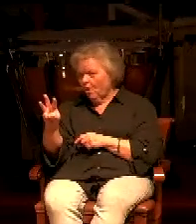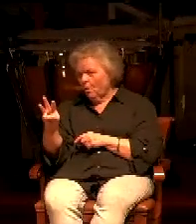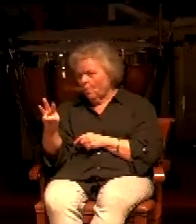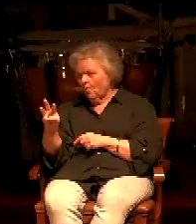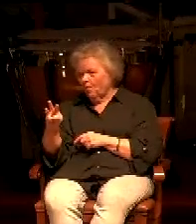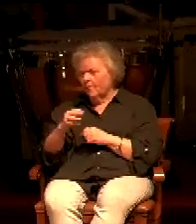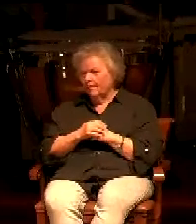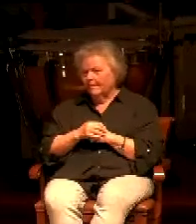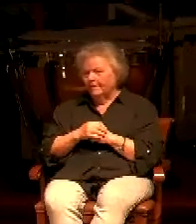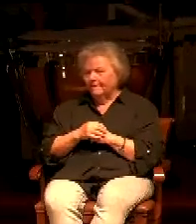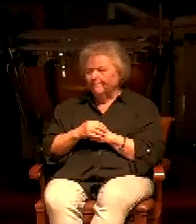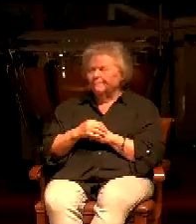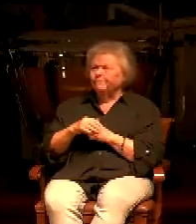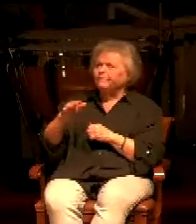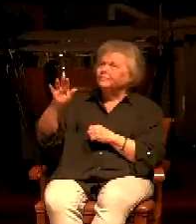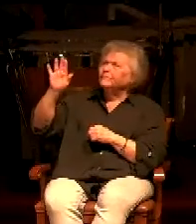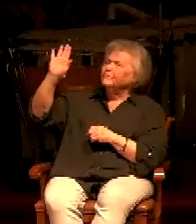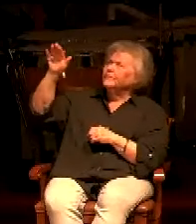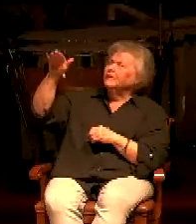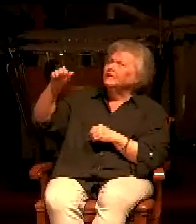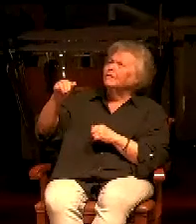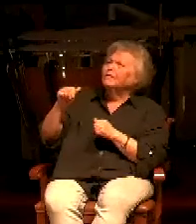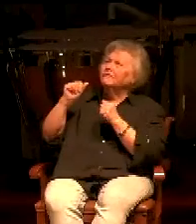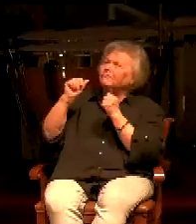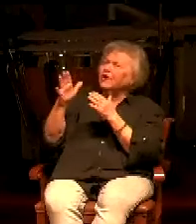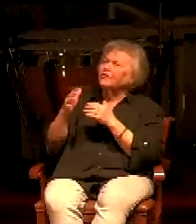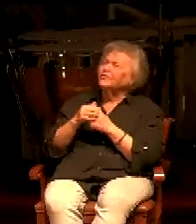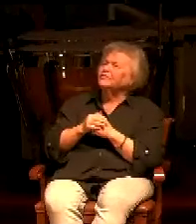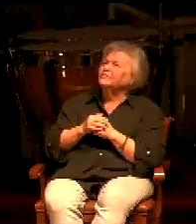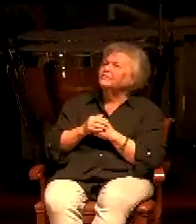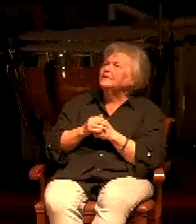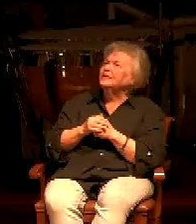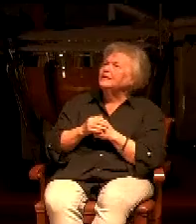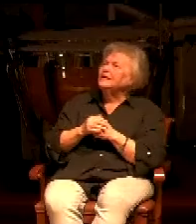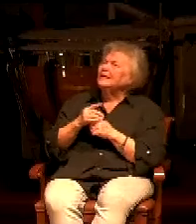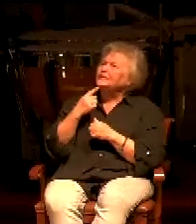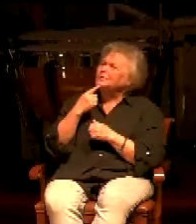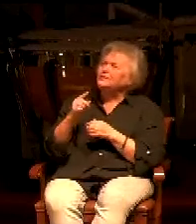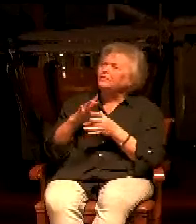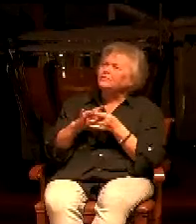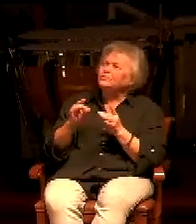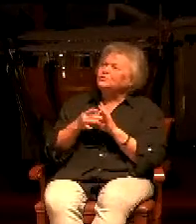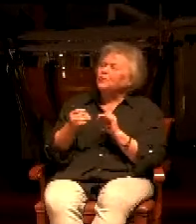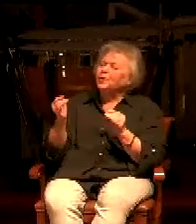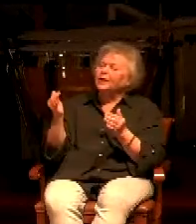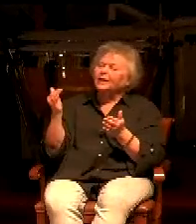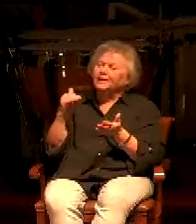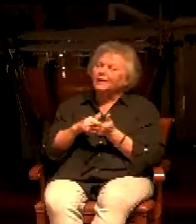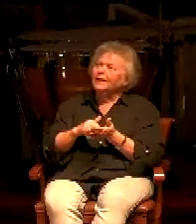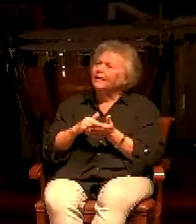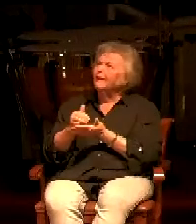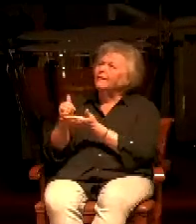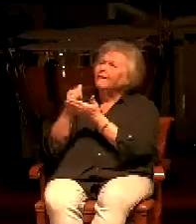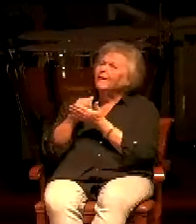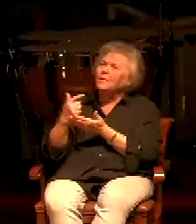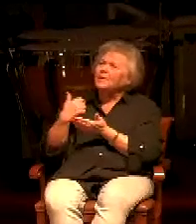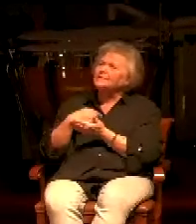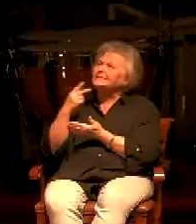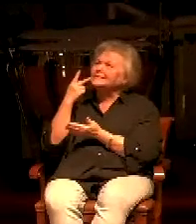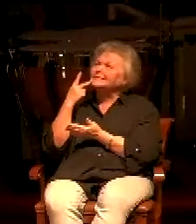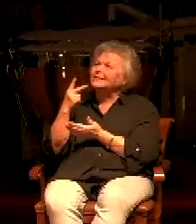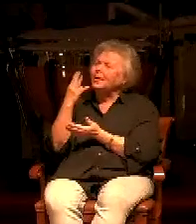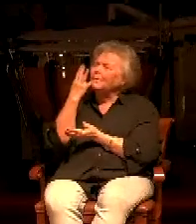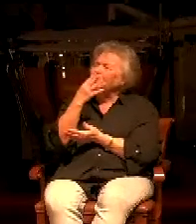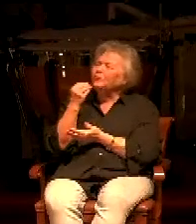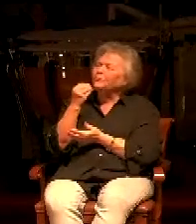story, as we look at this again, Lord, help us to see it fresh and new. Help us to see Jesus and how beautiful he is, how wonderful he